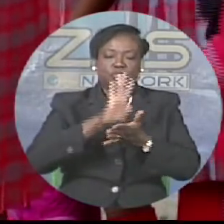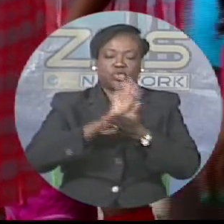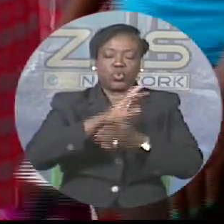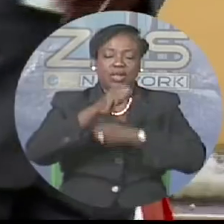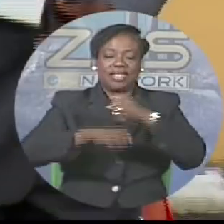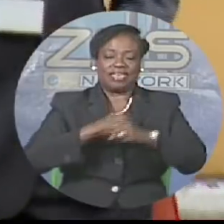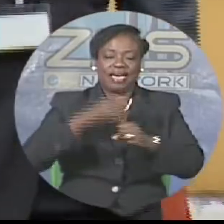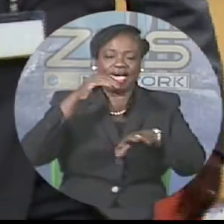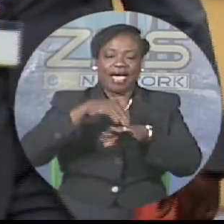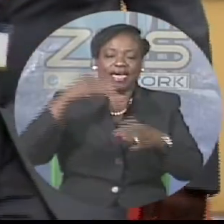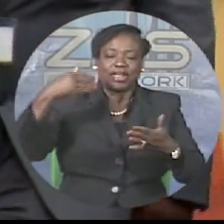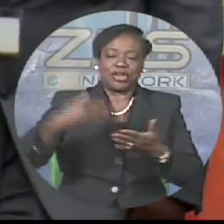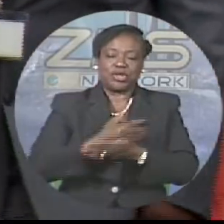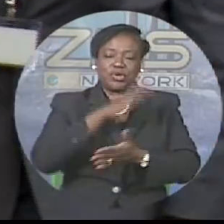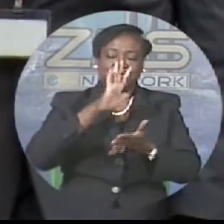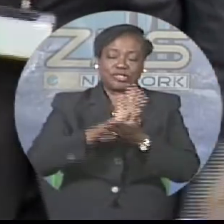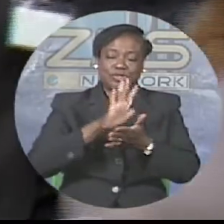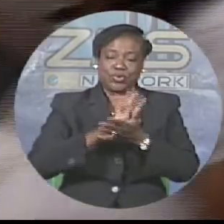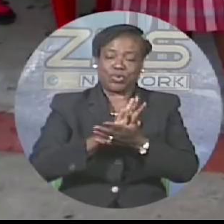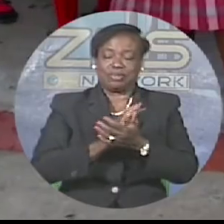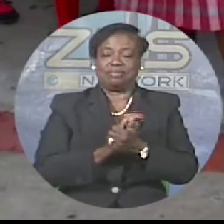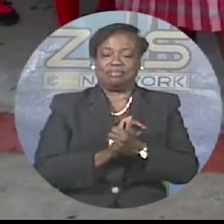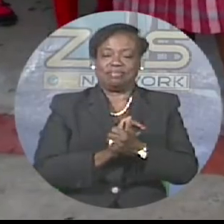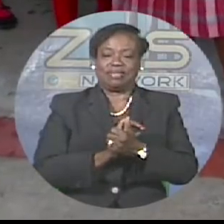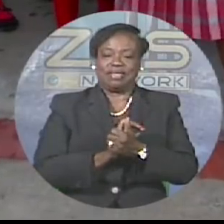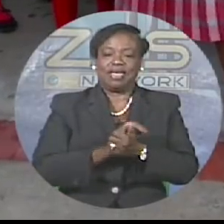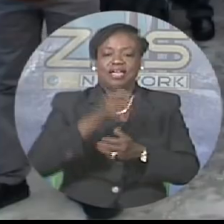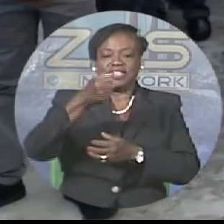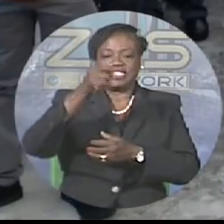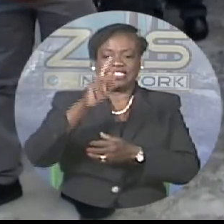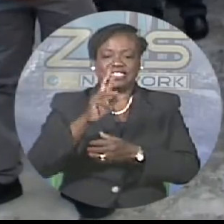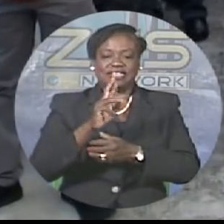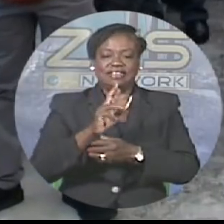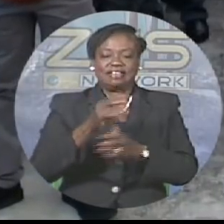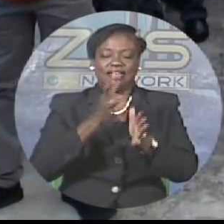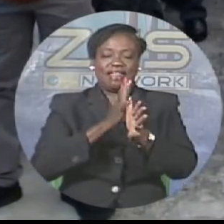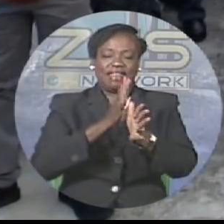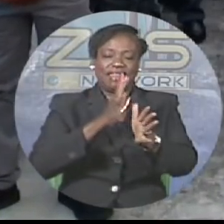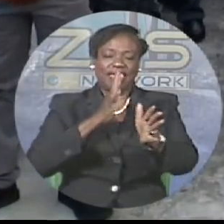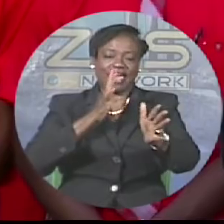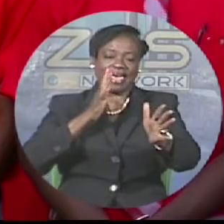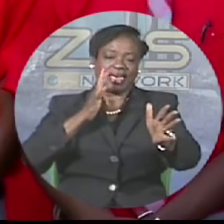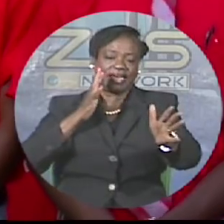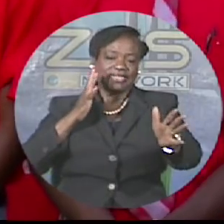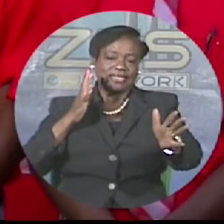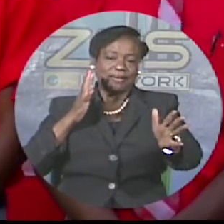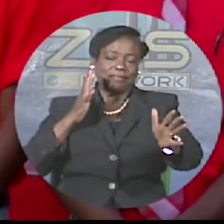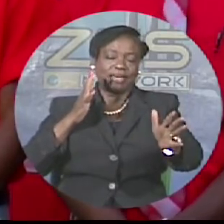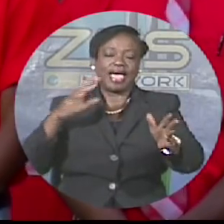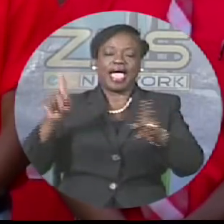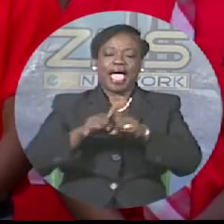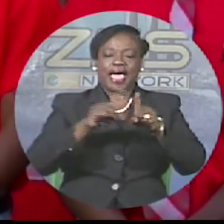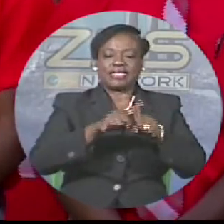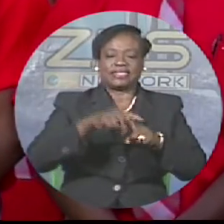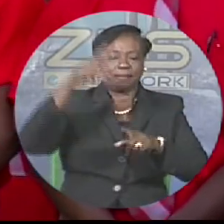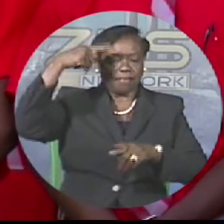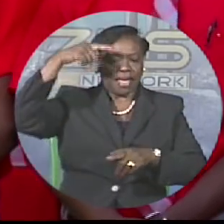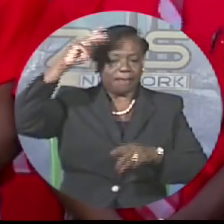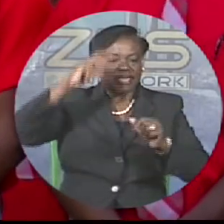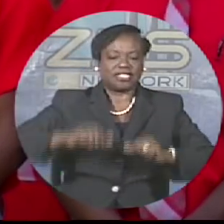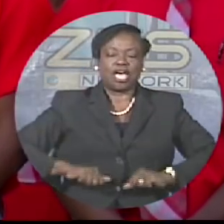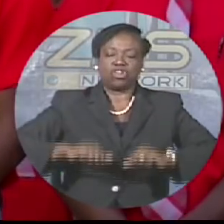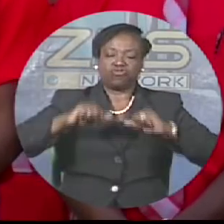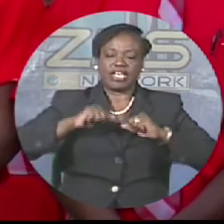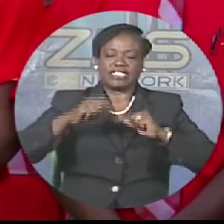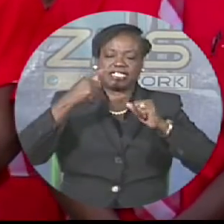day was a visit by the Prime Minister. The students lined the campus platform as the Prime Minister addressed the short assembly. They listened